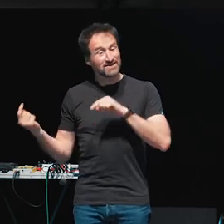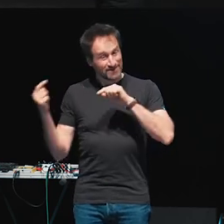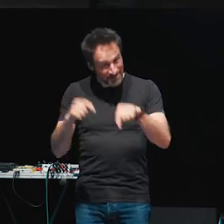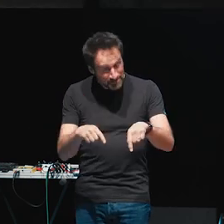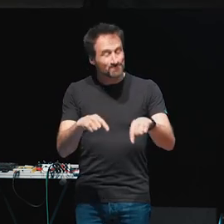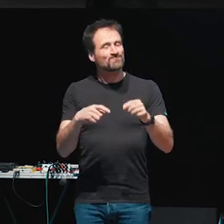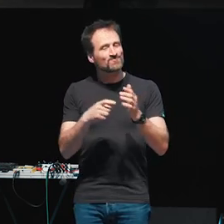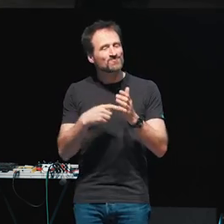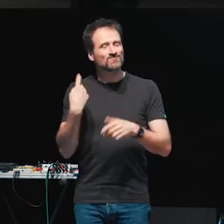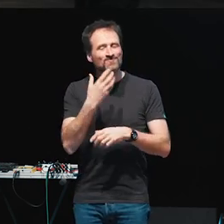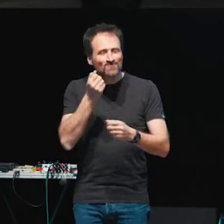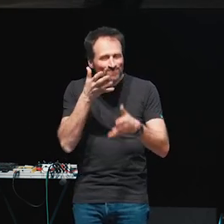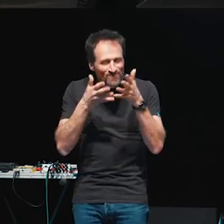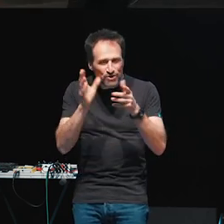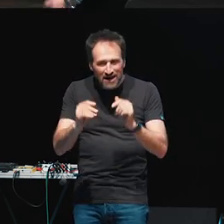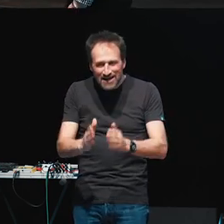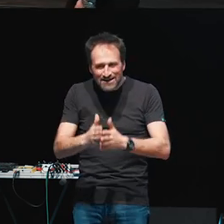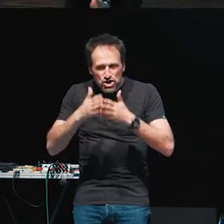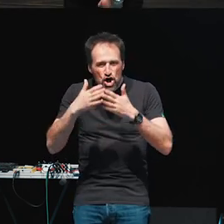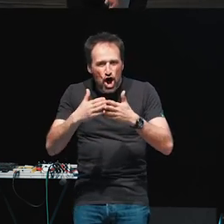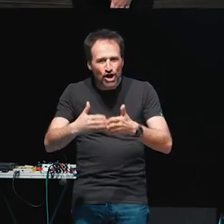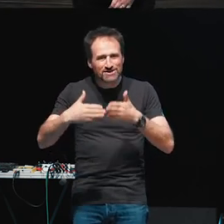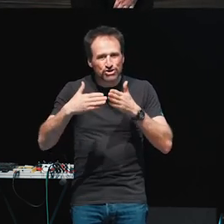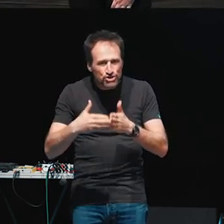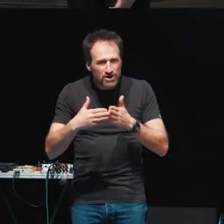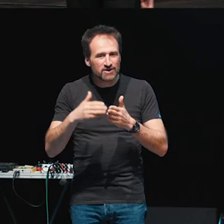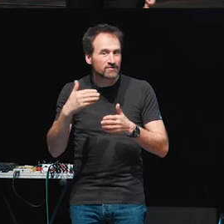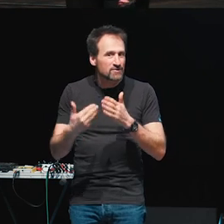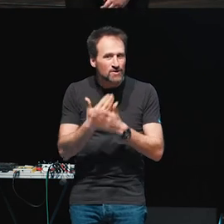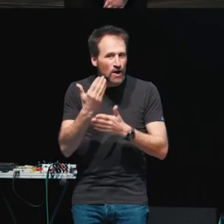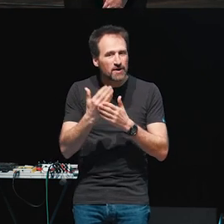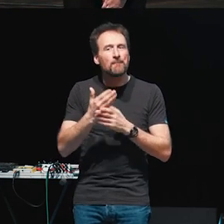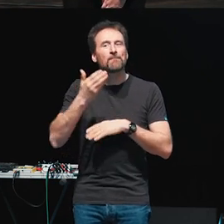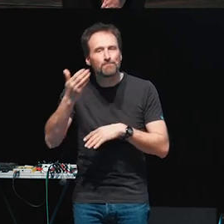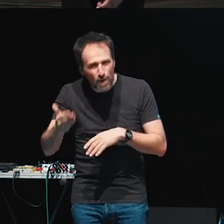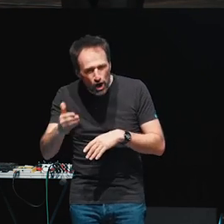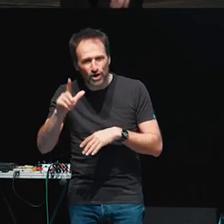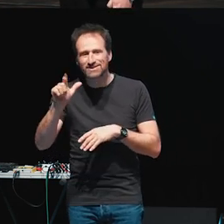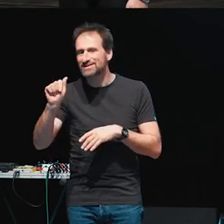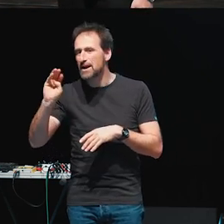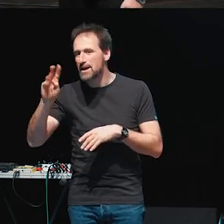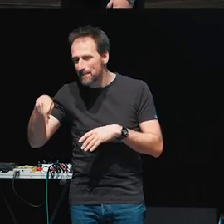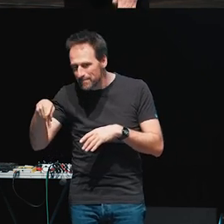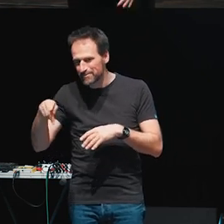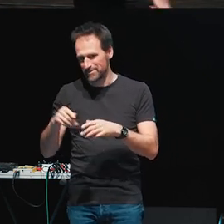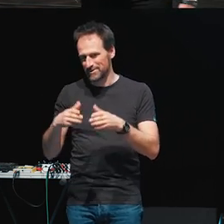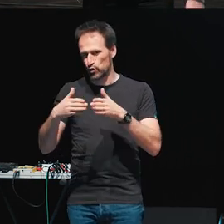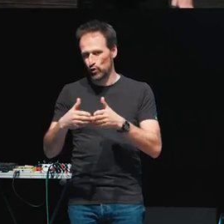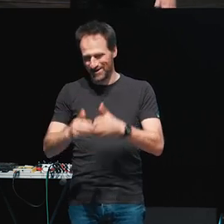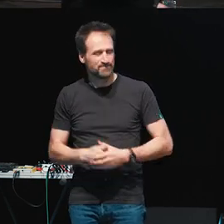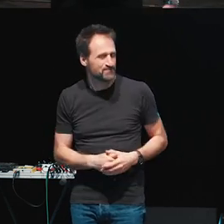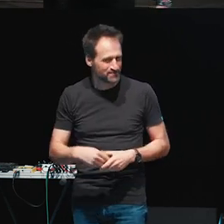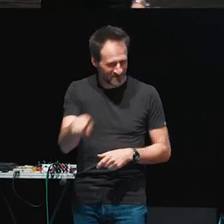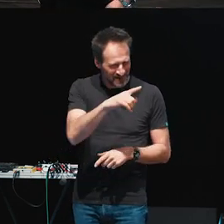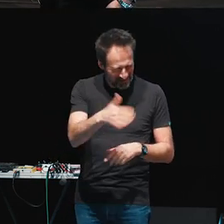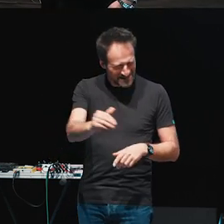big piece of the new Postland pie. If you haven't guessed already, I'm a big foodie, and I love all sorts